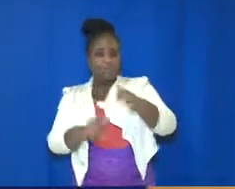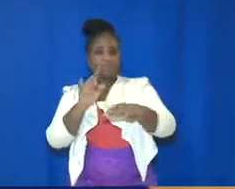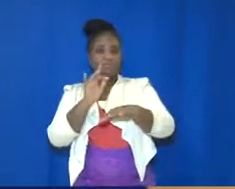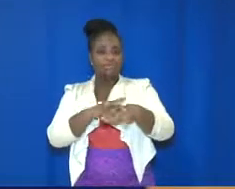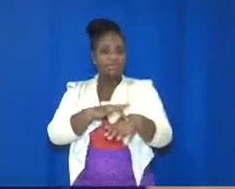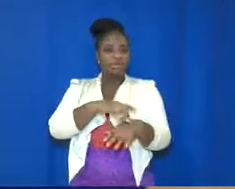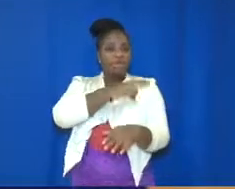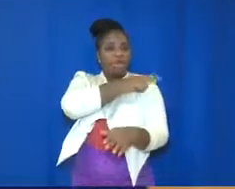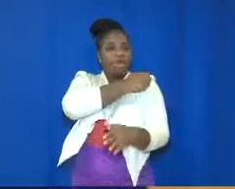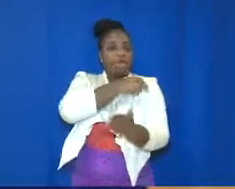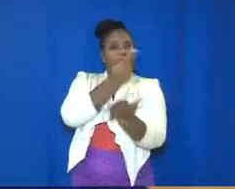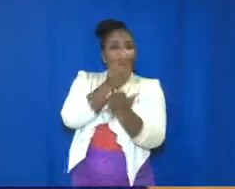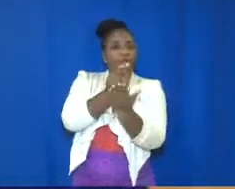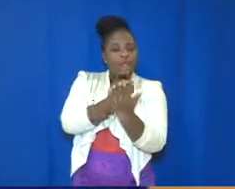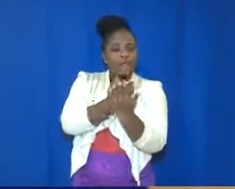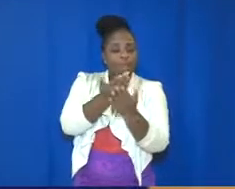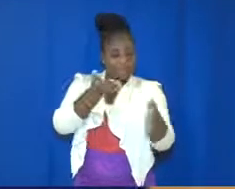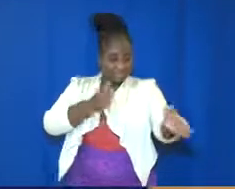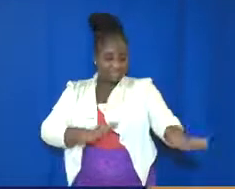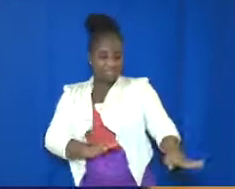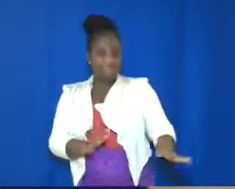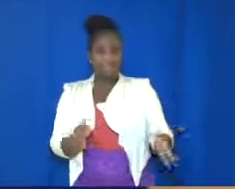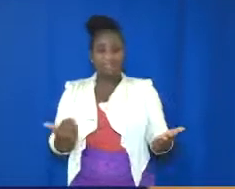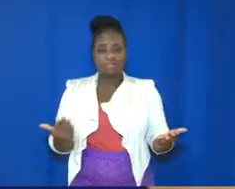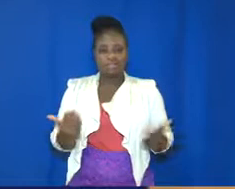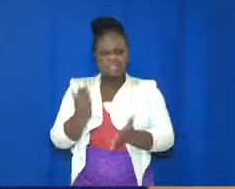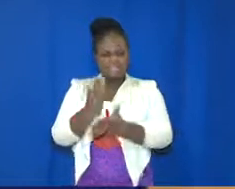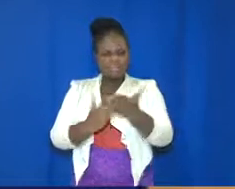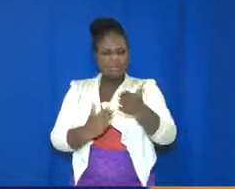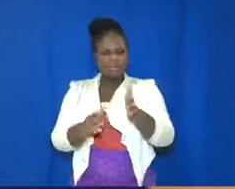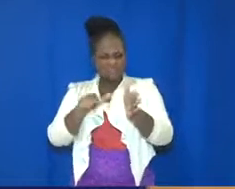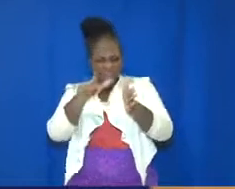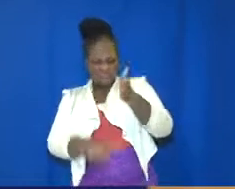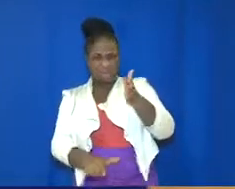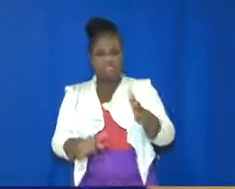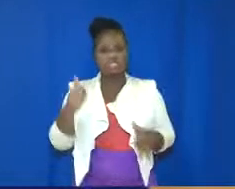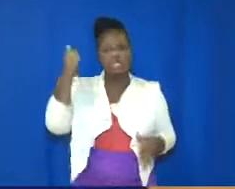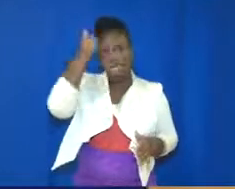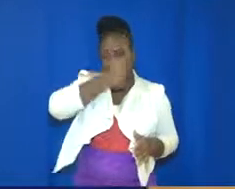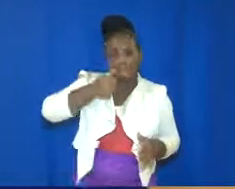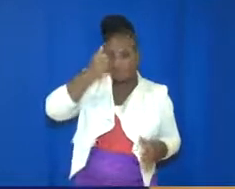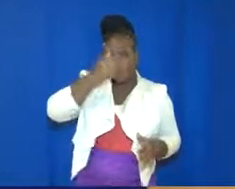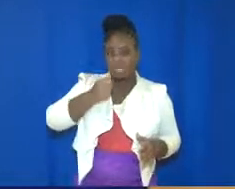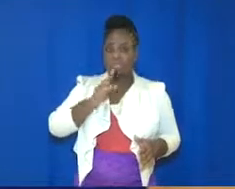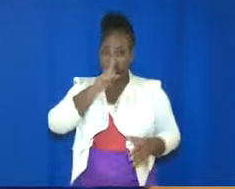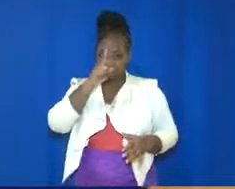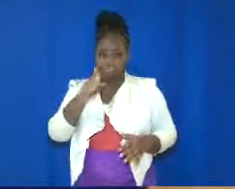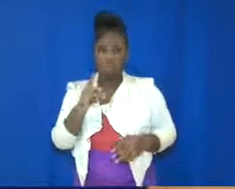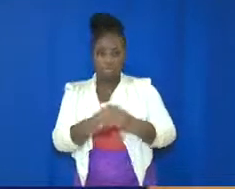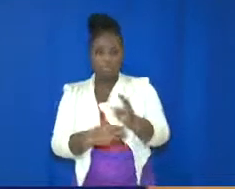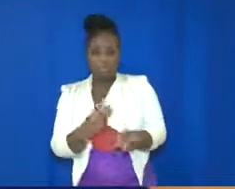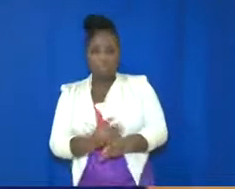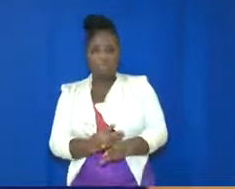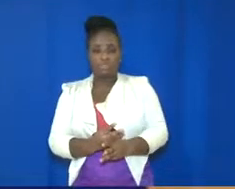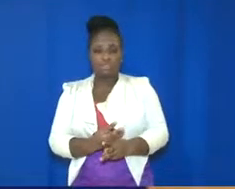infection, hospitalization, and death rates, some of the lowest in Africa and indeed the